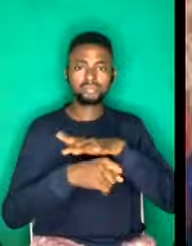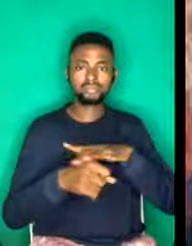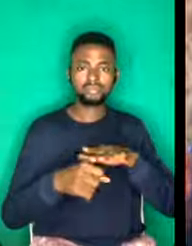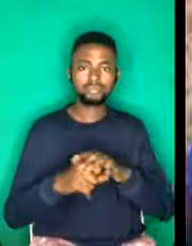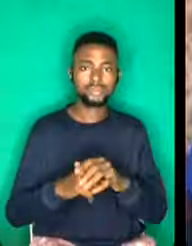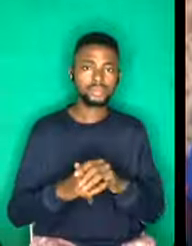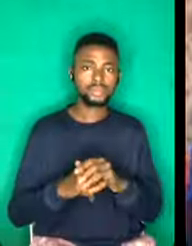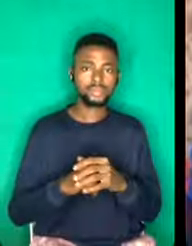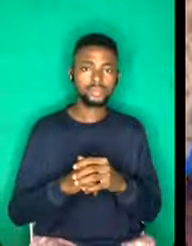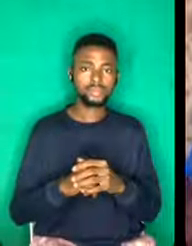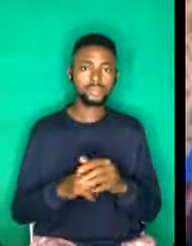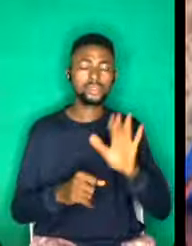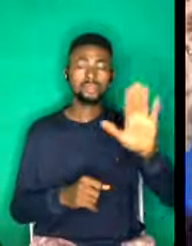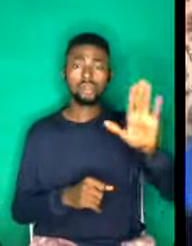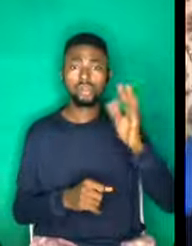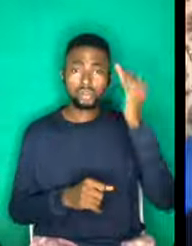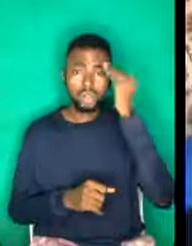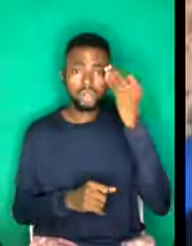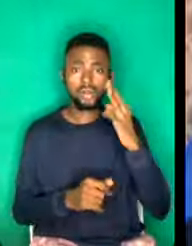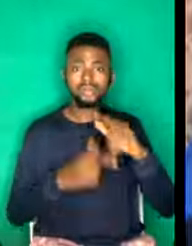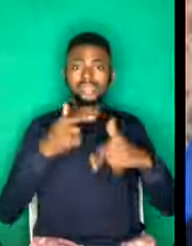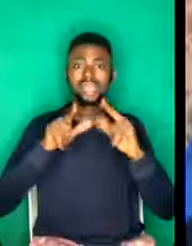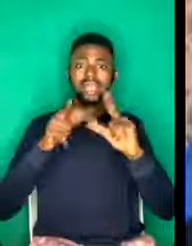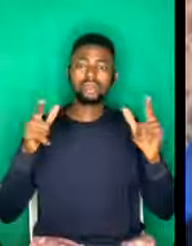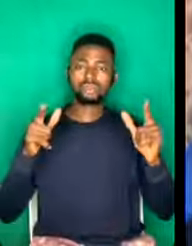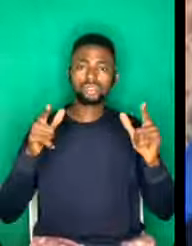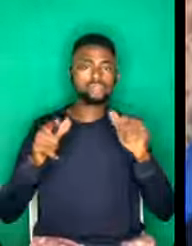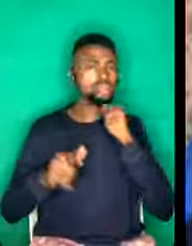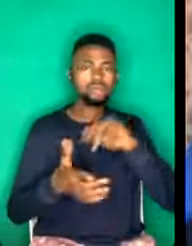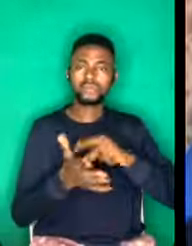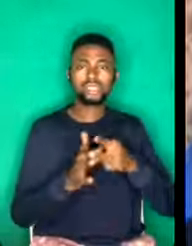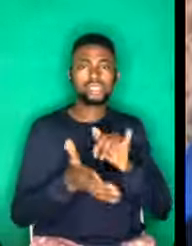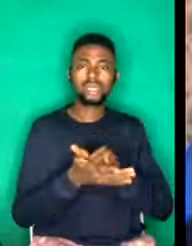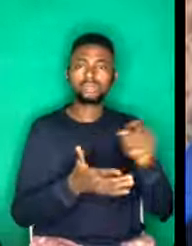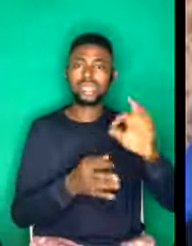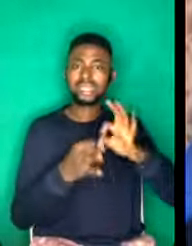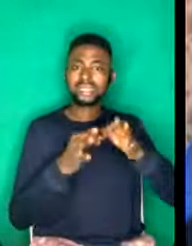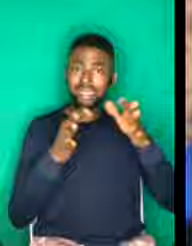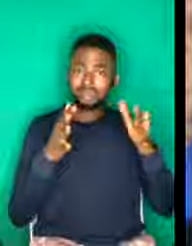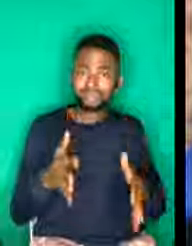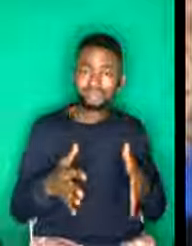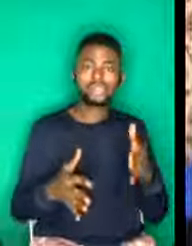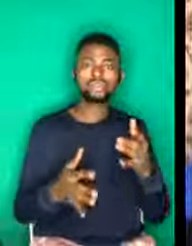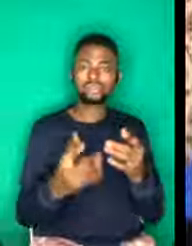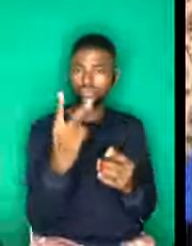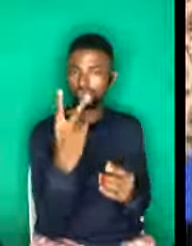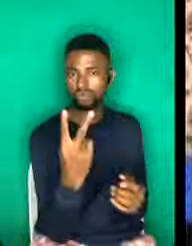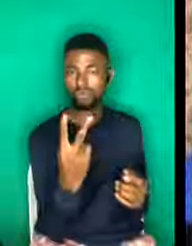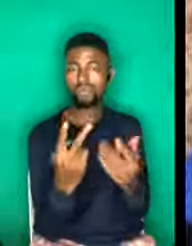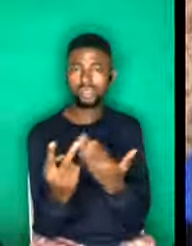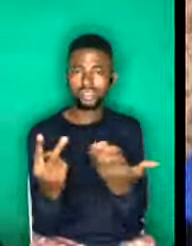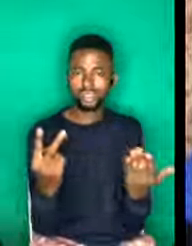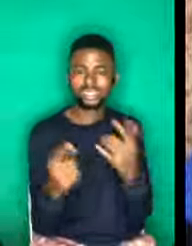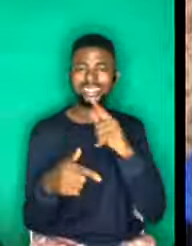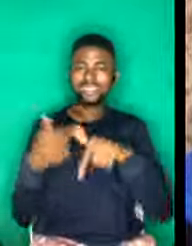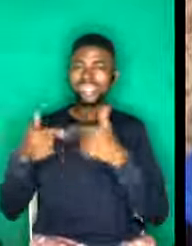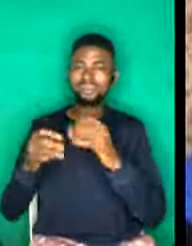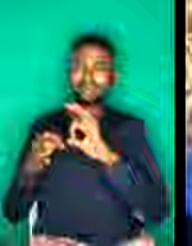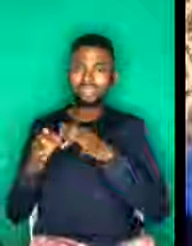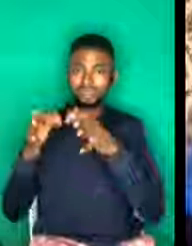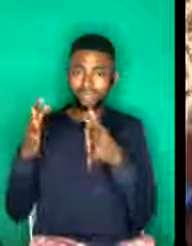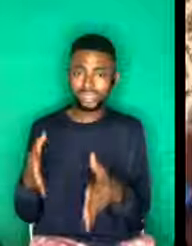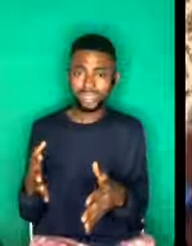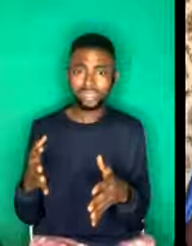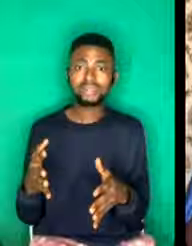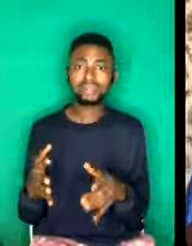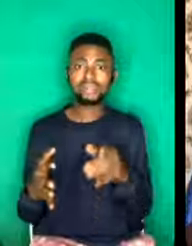Your knowledge of sign language does not mean that you are a sign language interpreter. No, there are two different things. A sign language interpreter